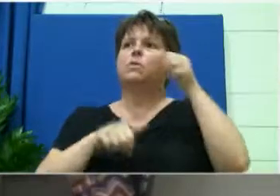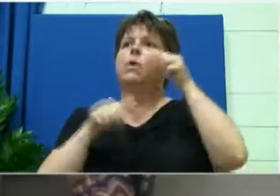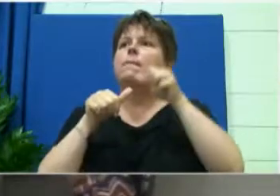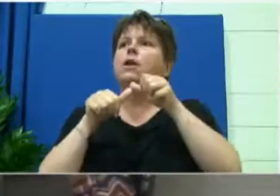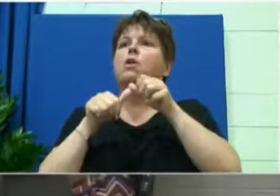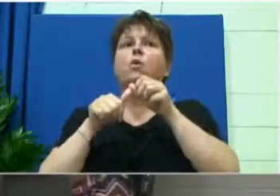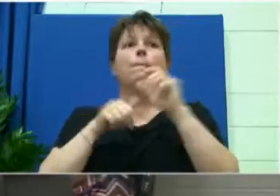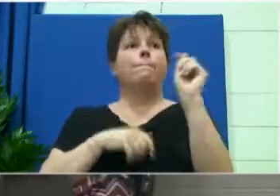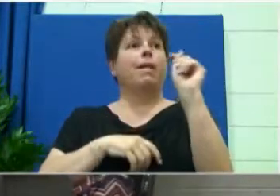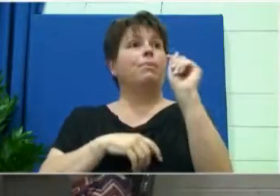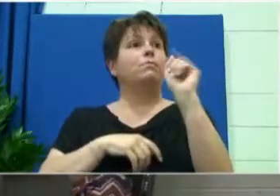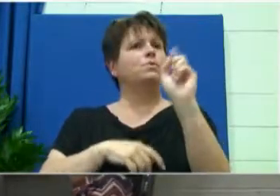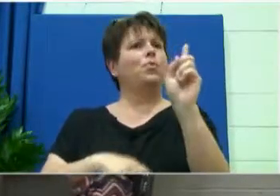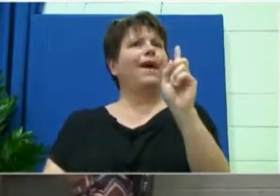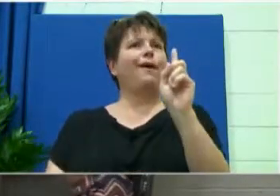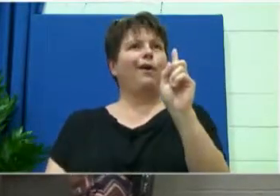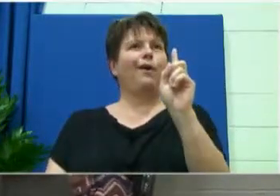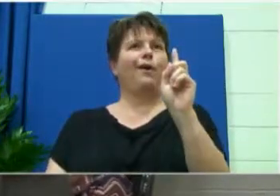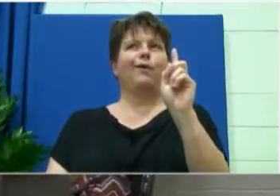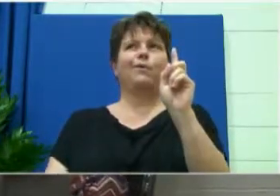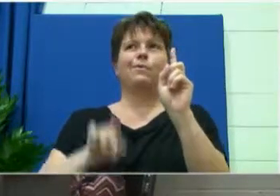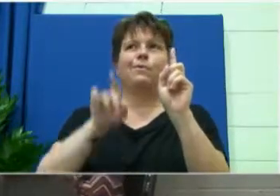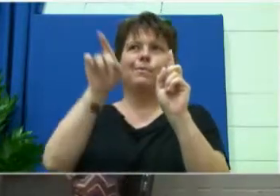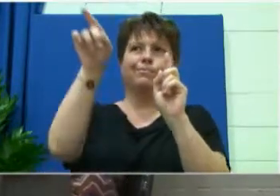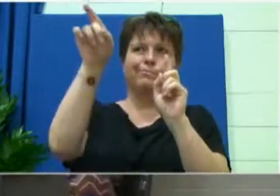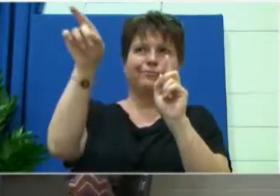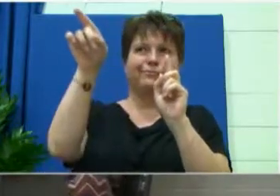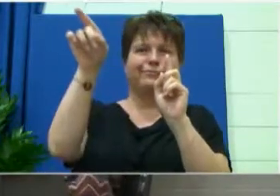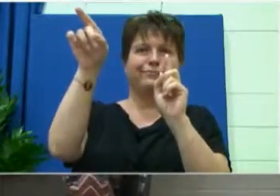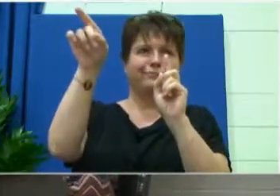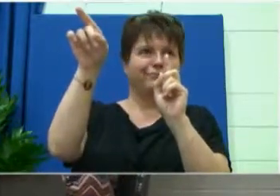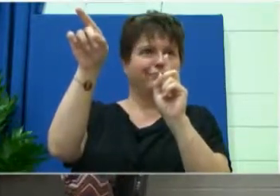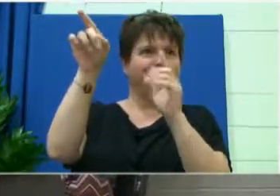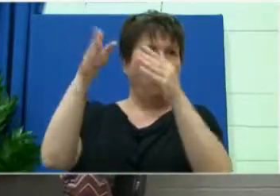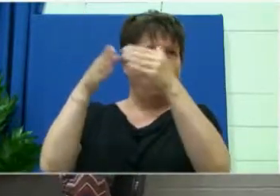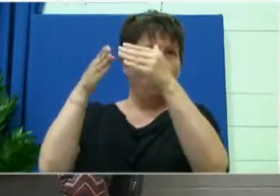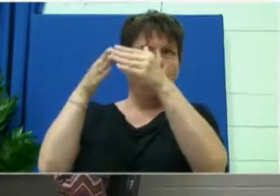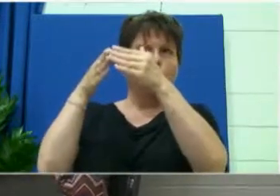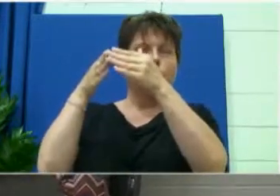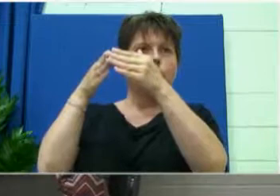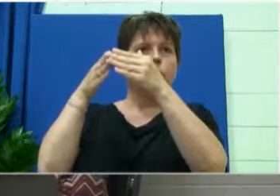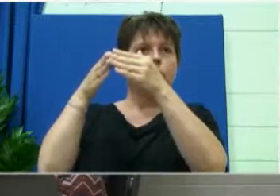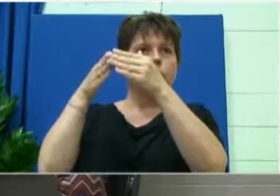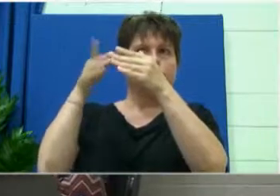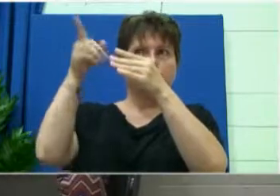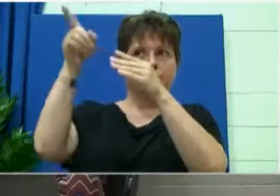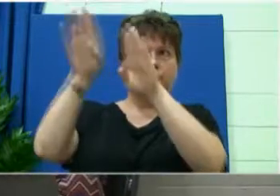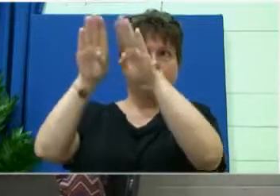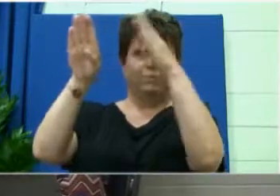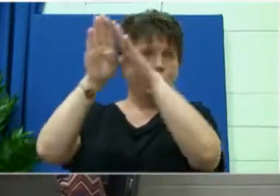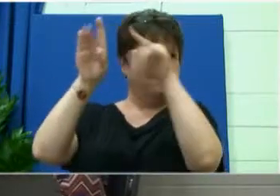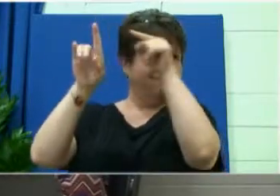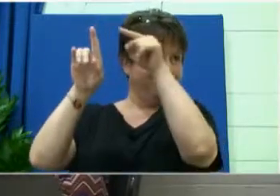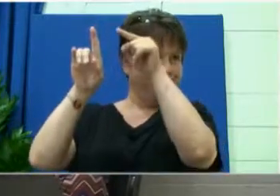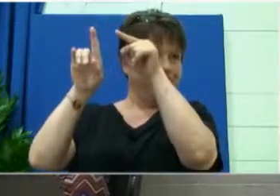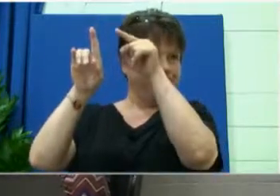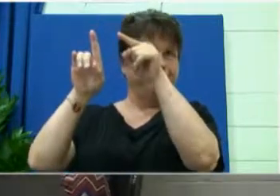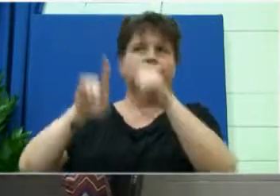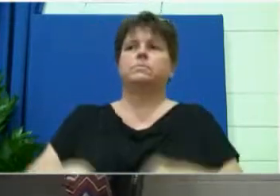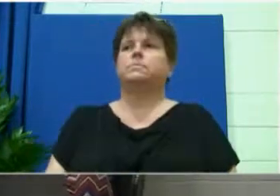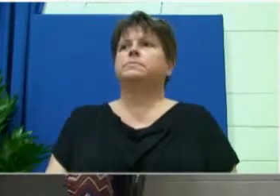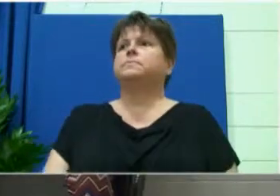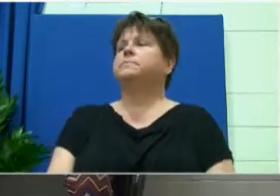restrooms are located in the concession area of the gymnasium. You can access them through the rear west